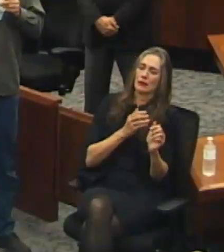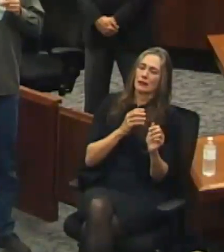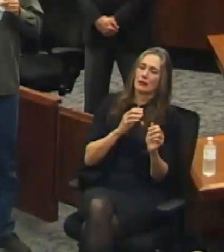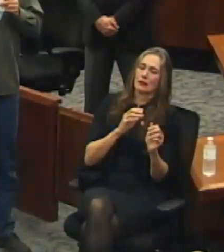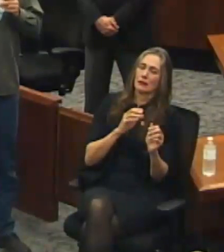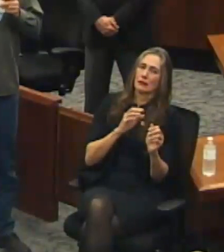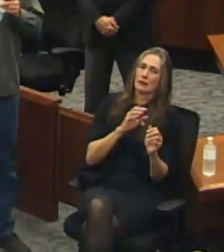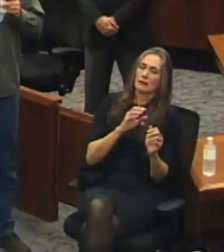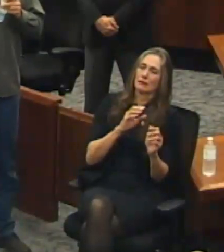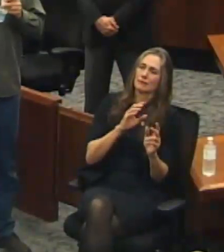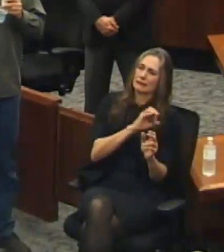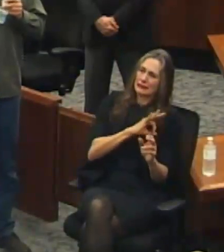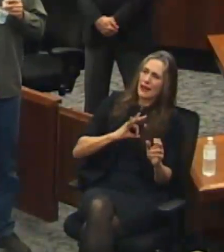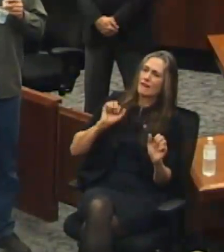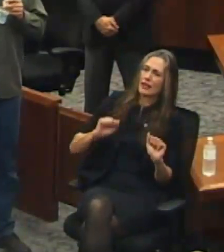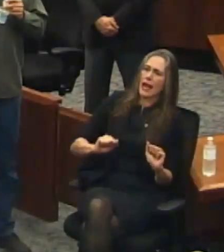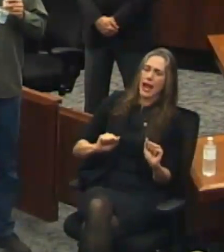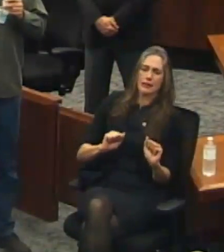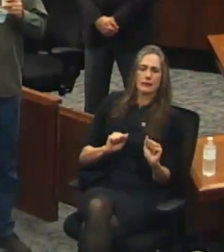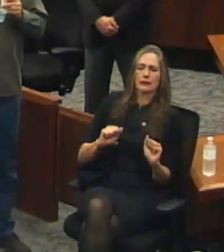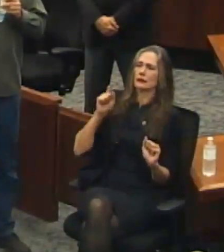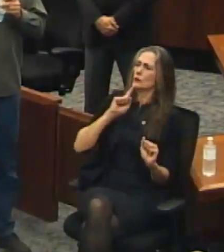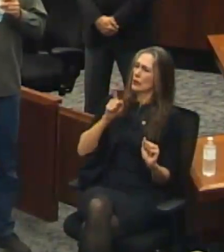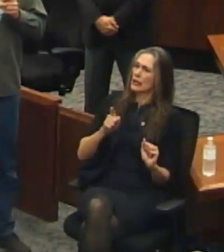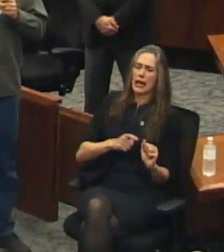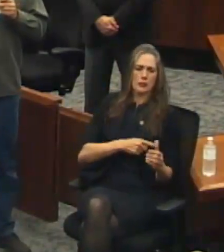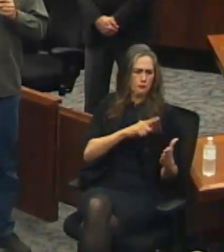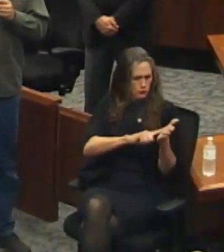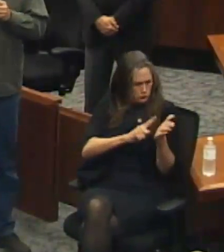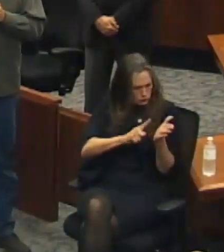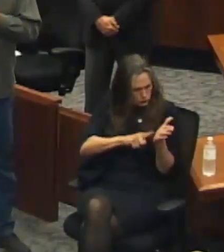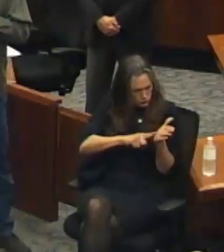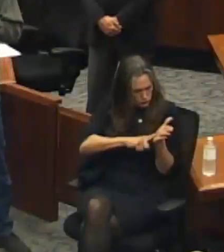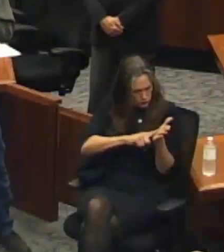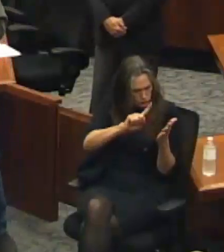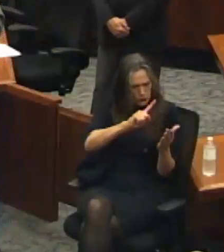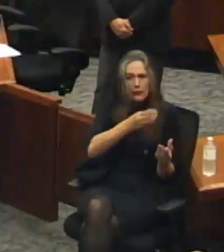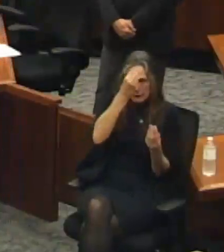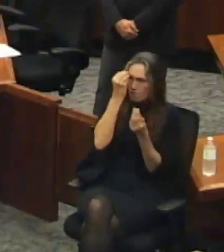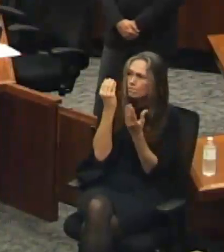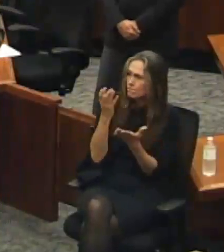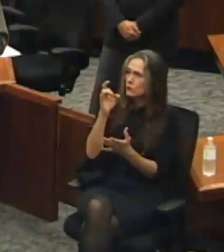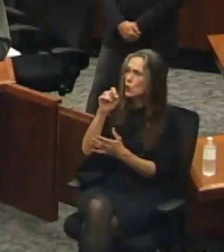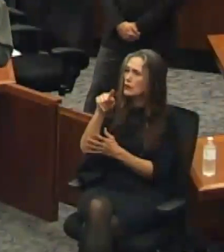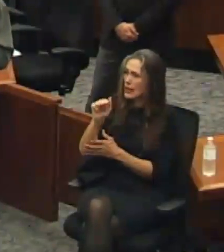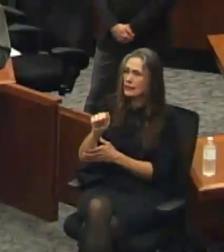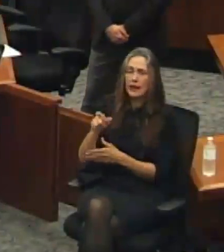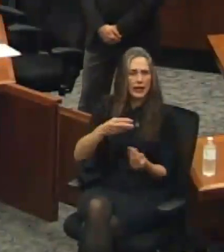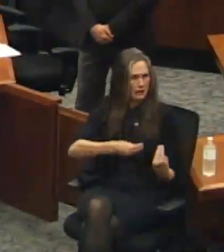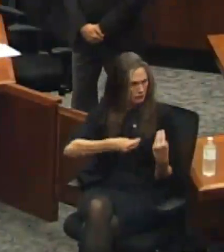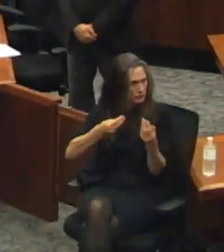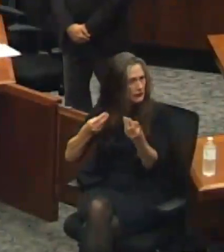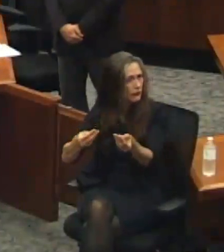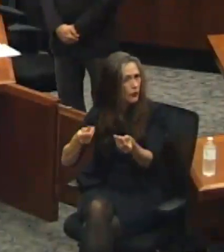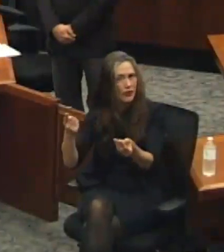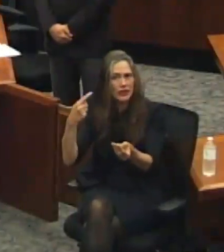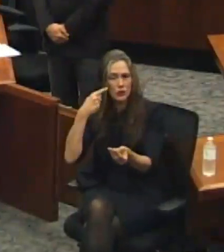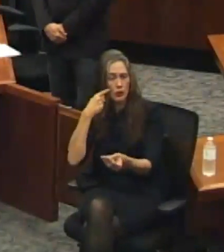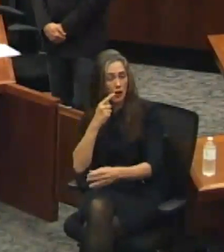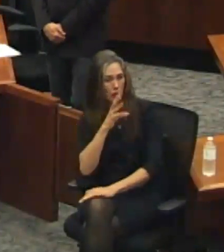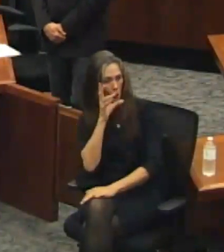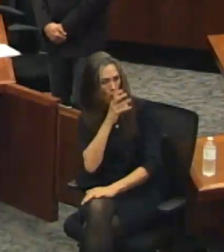It was, a week or 10 days after the debris flow event. So we have that data. And